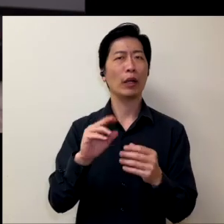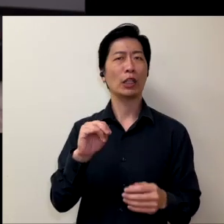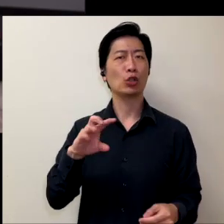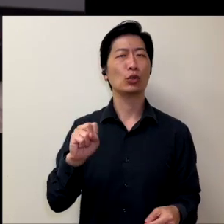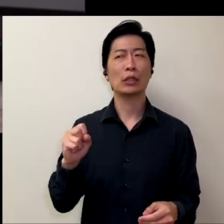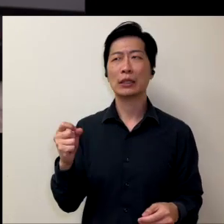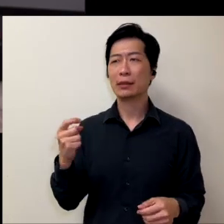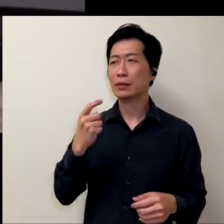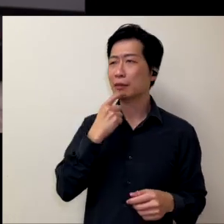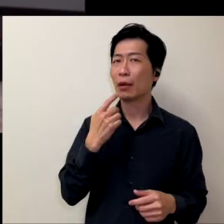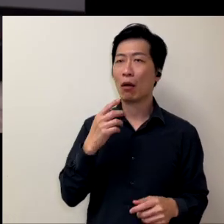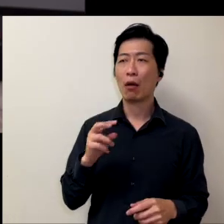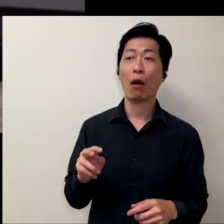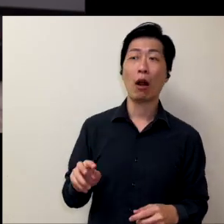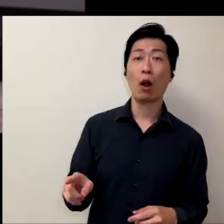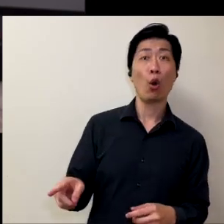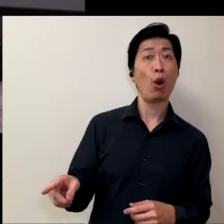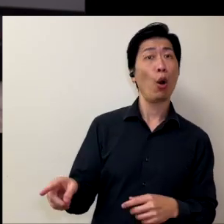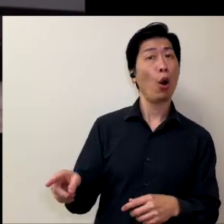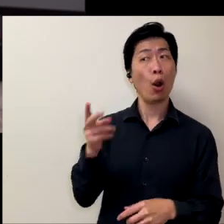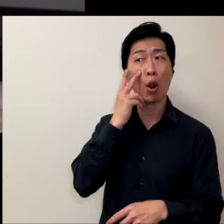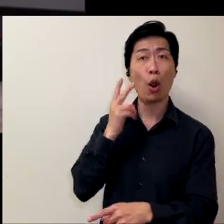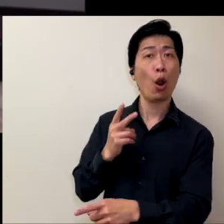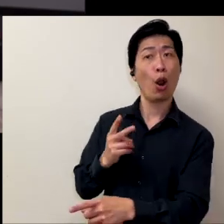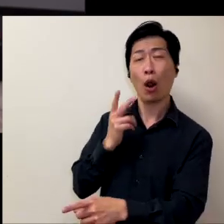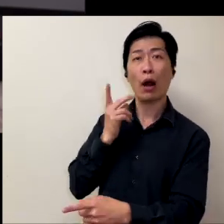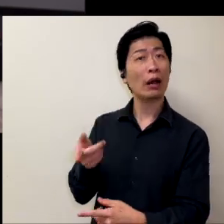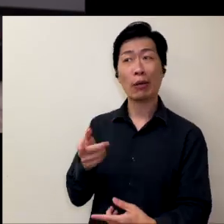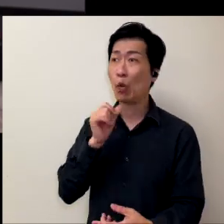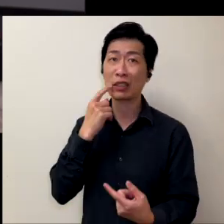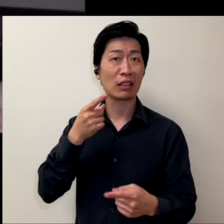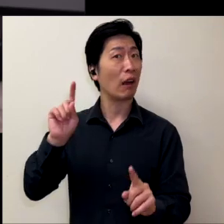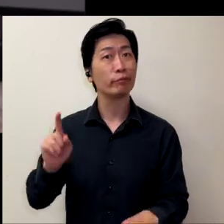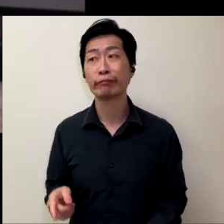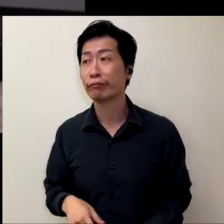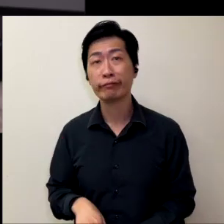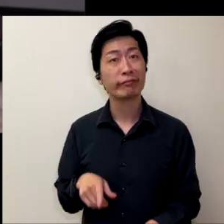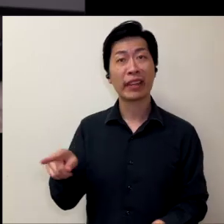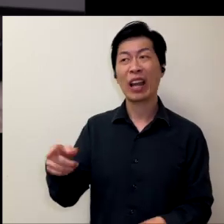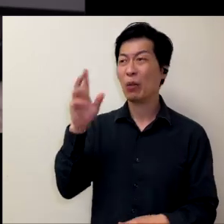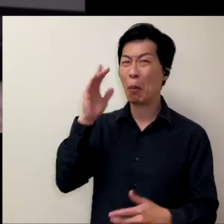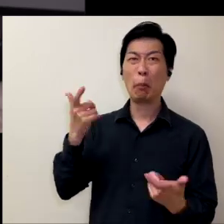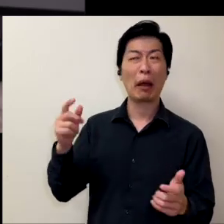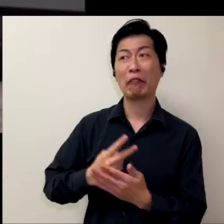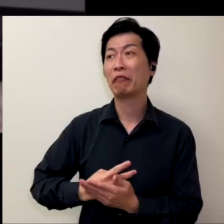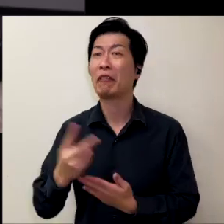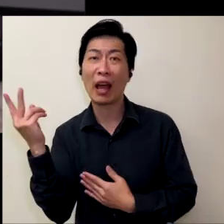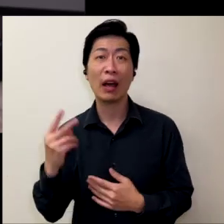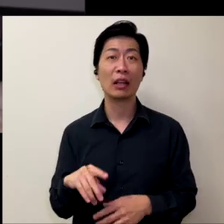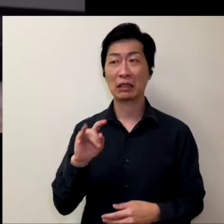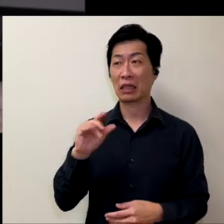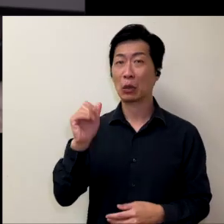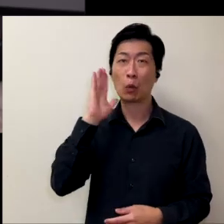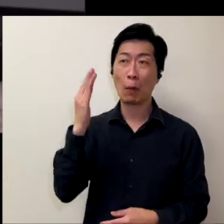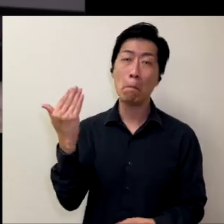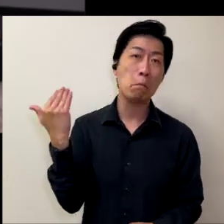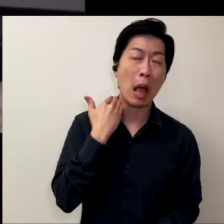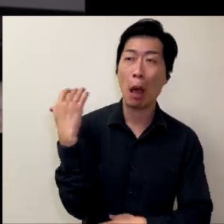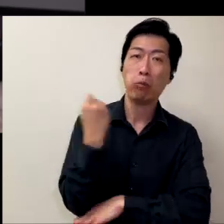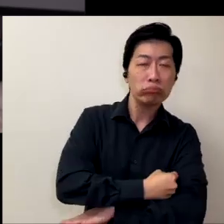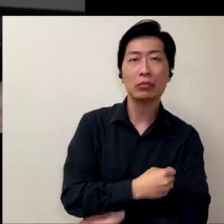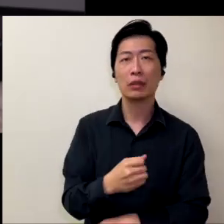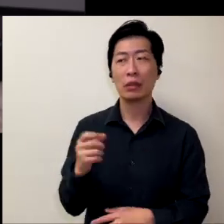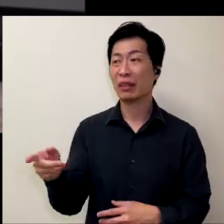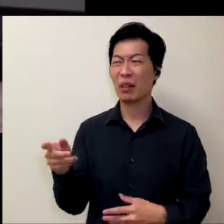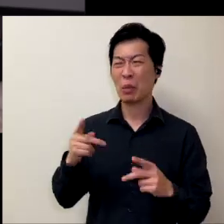of thousands. There were a lot of stories running that were pointed to, hey, this is not going to happen.